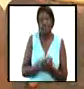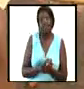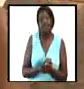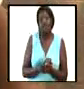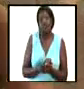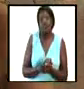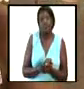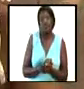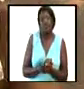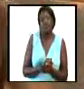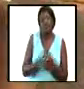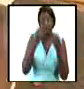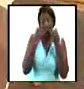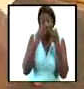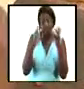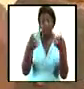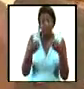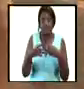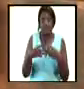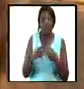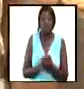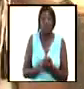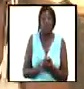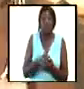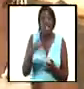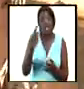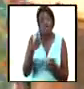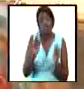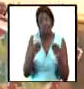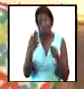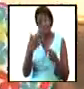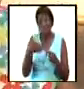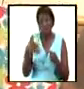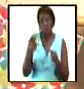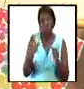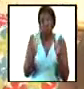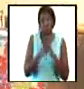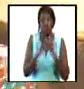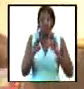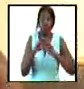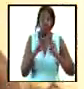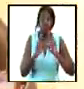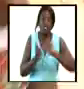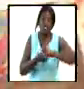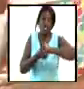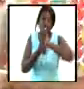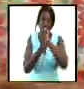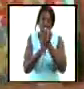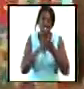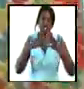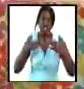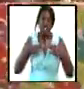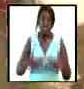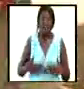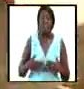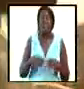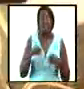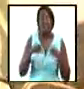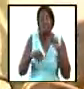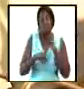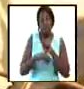what you just told me, but I have to go and change. Richard and I are going shopping. Bye. Mwah.